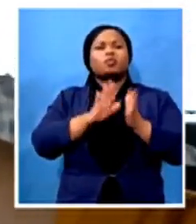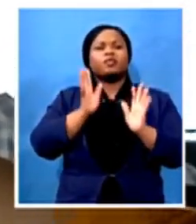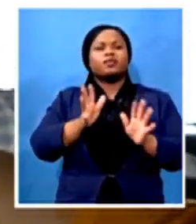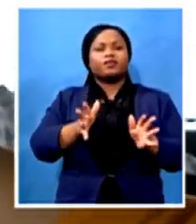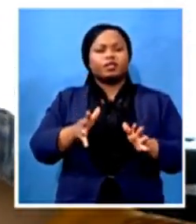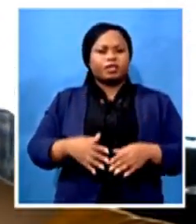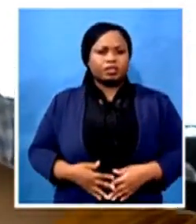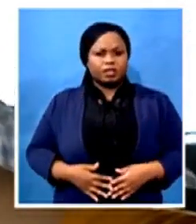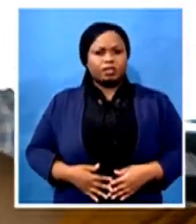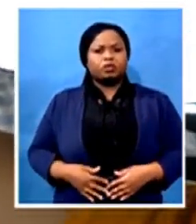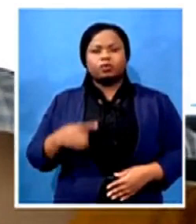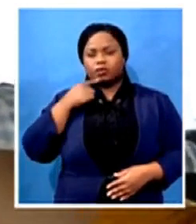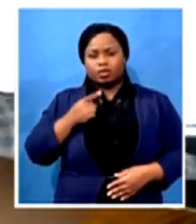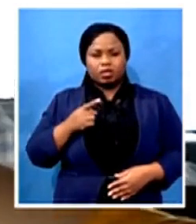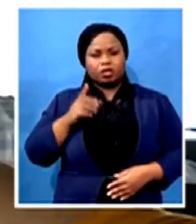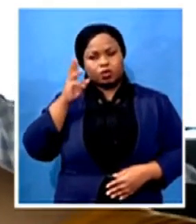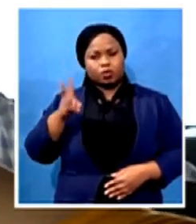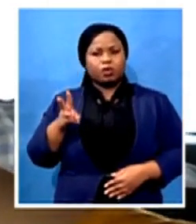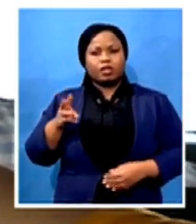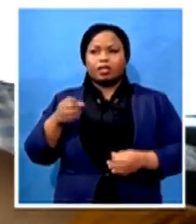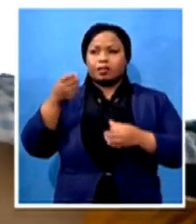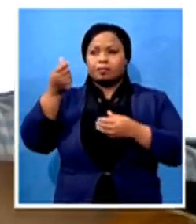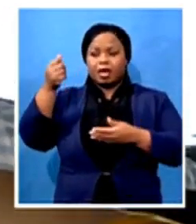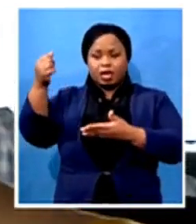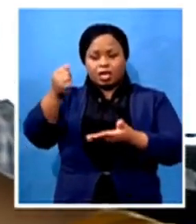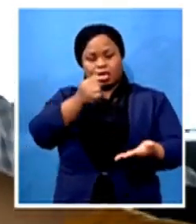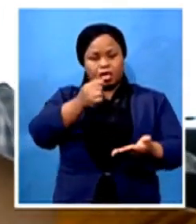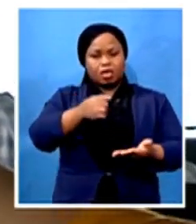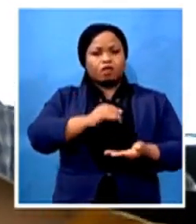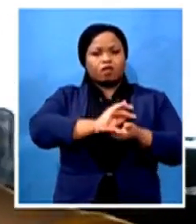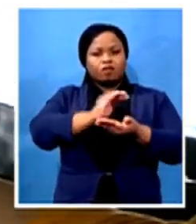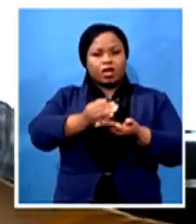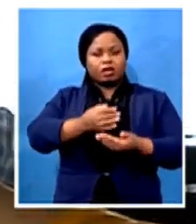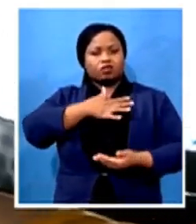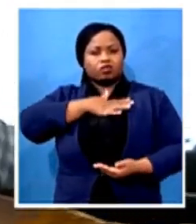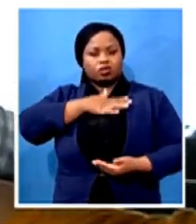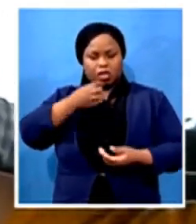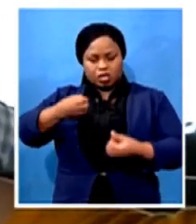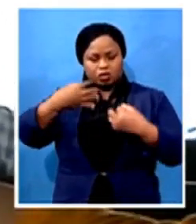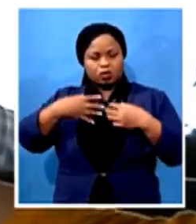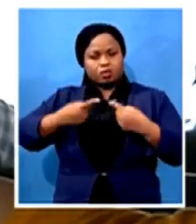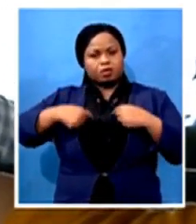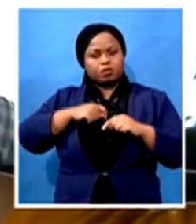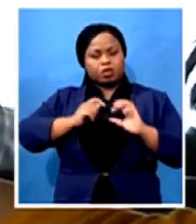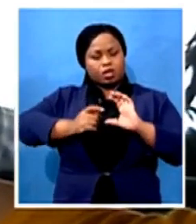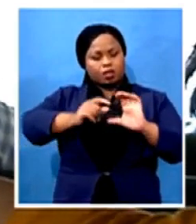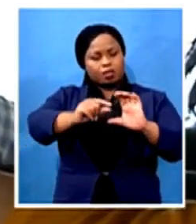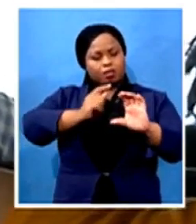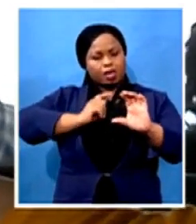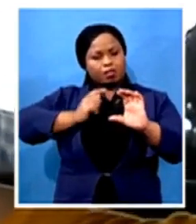relief fund so as to ease the burden that our members are feeling. I know the implementation is